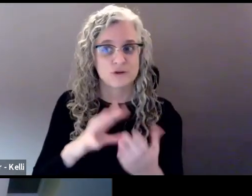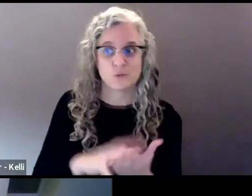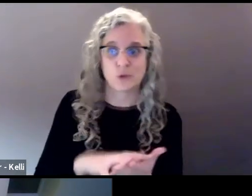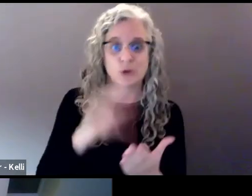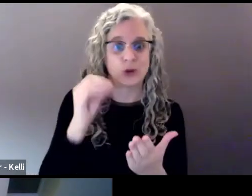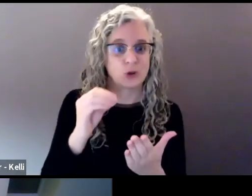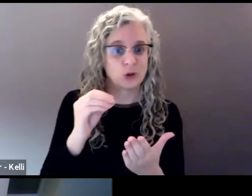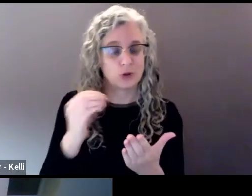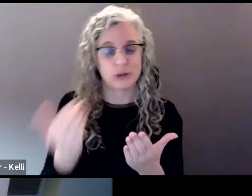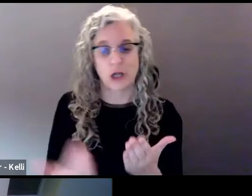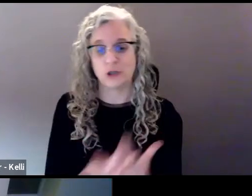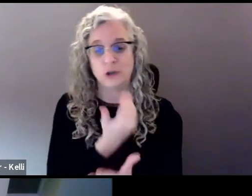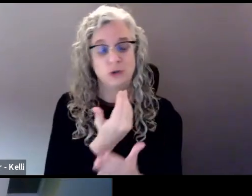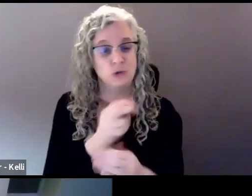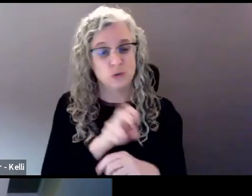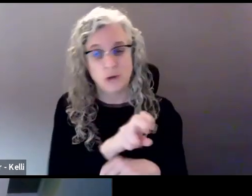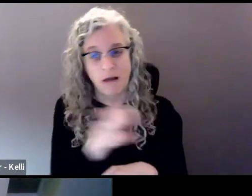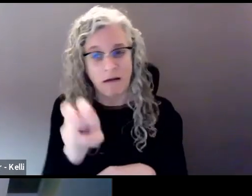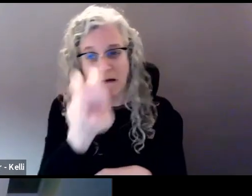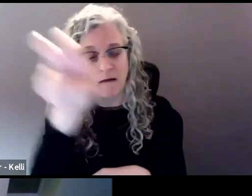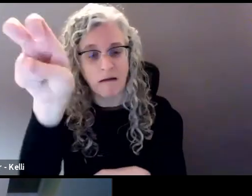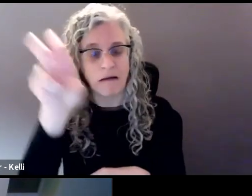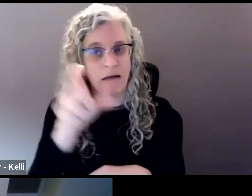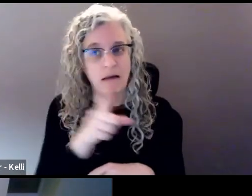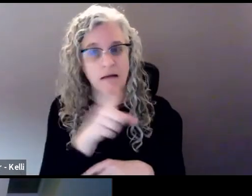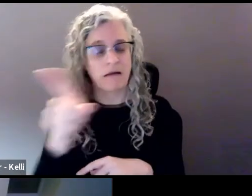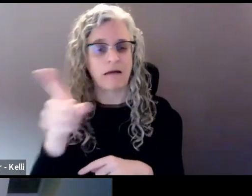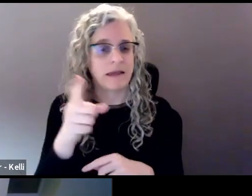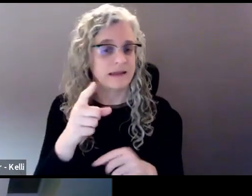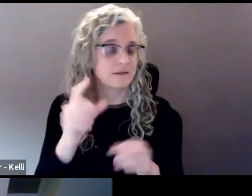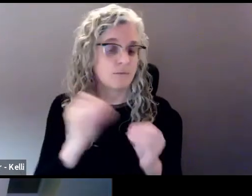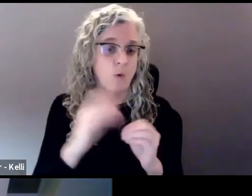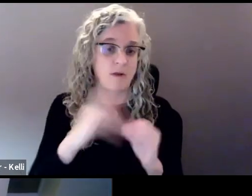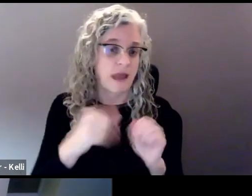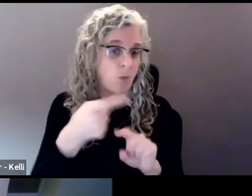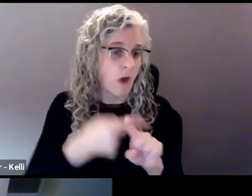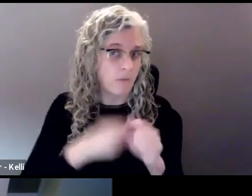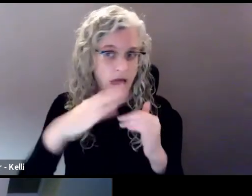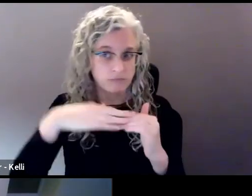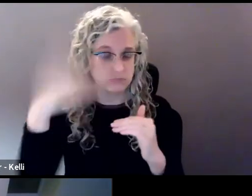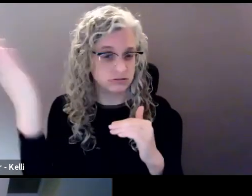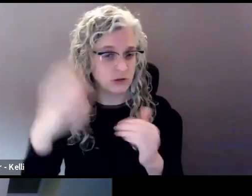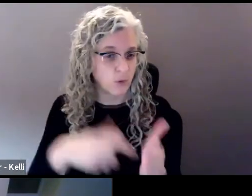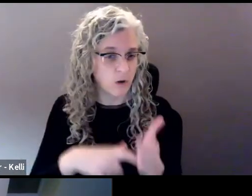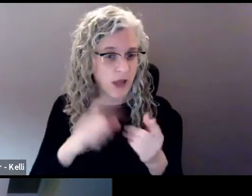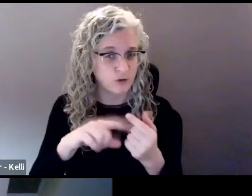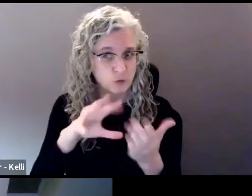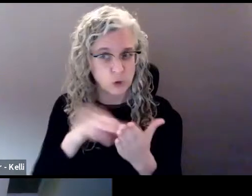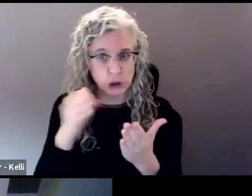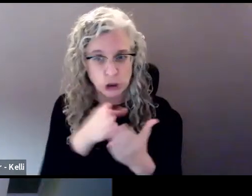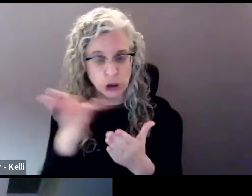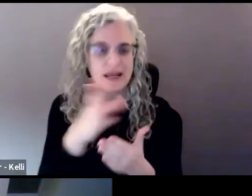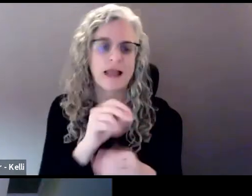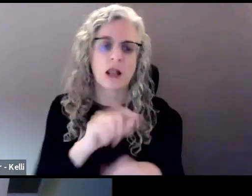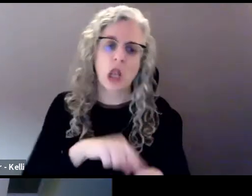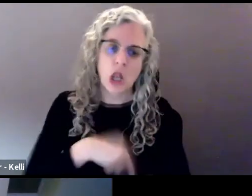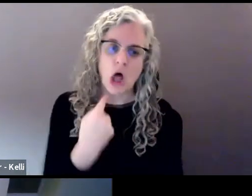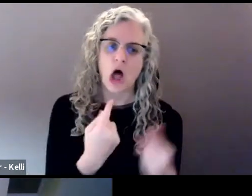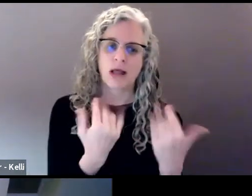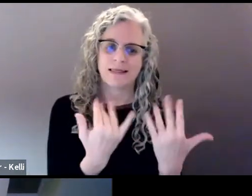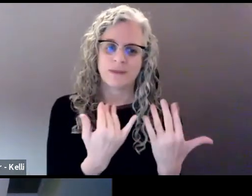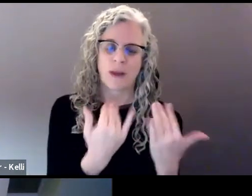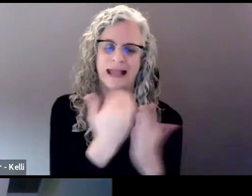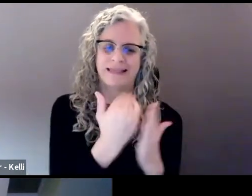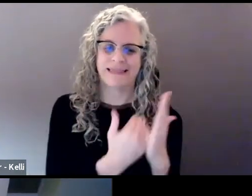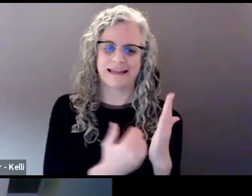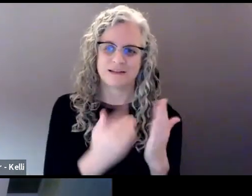travel route. It takes a month or more, and there is a long wait list. In